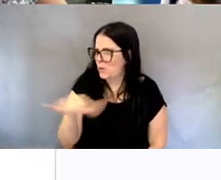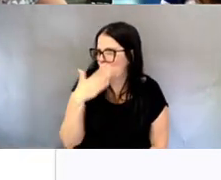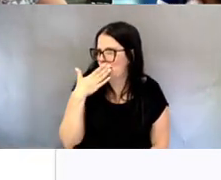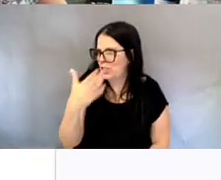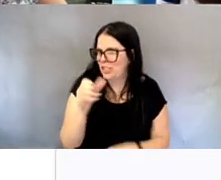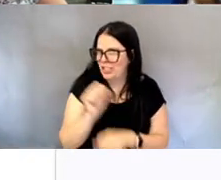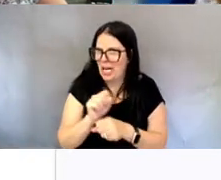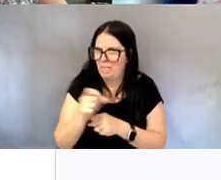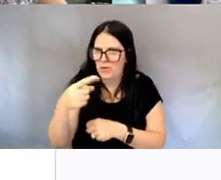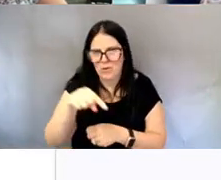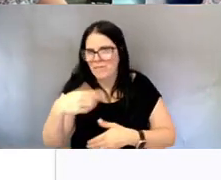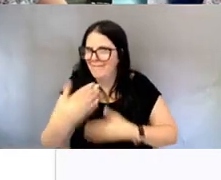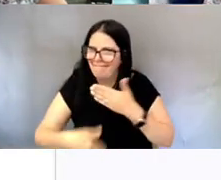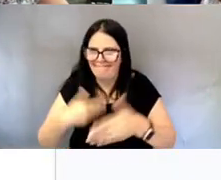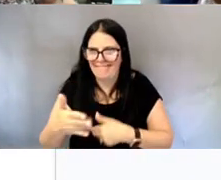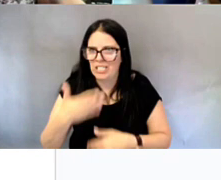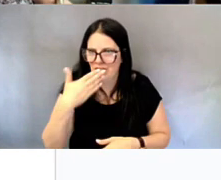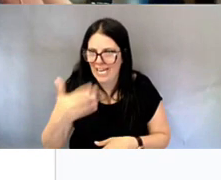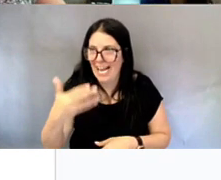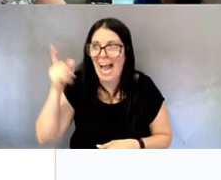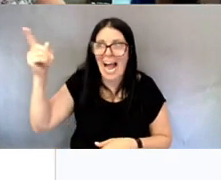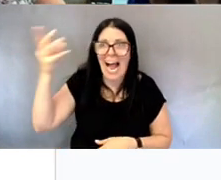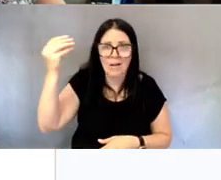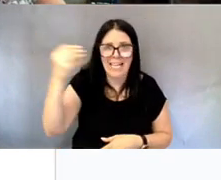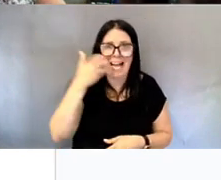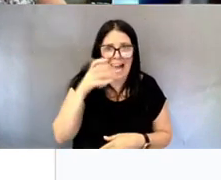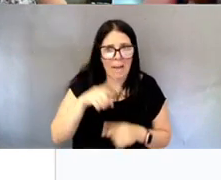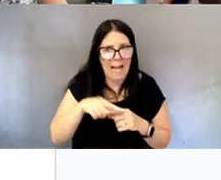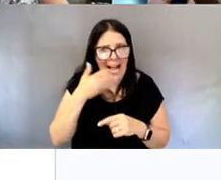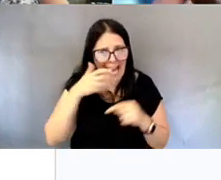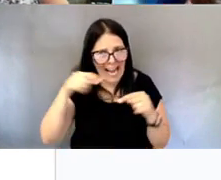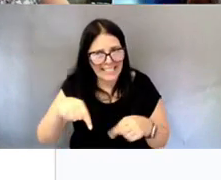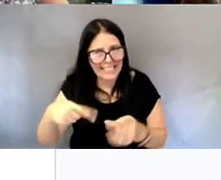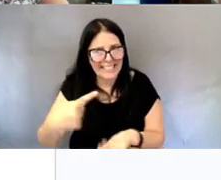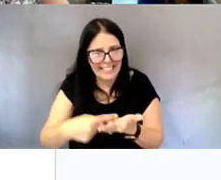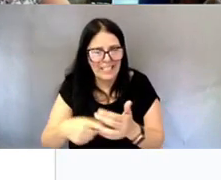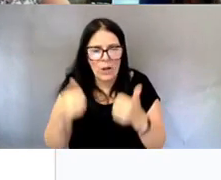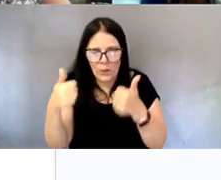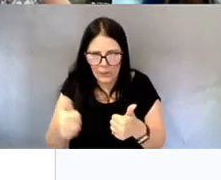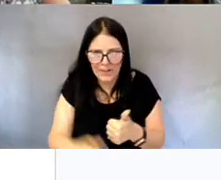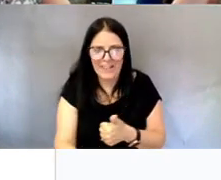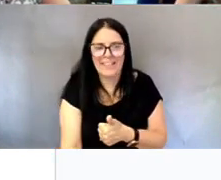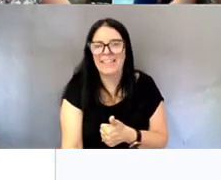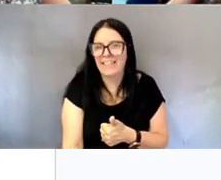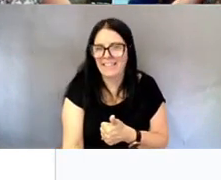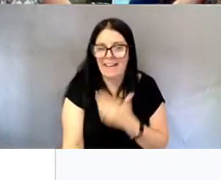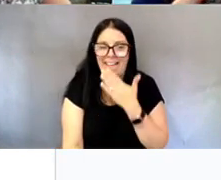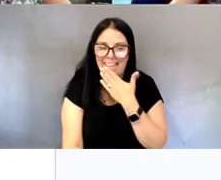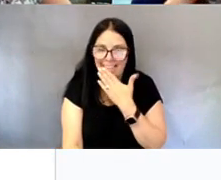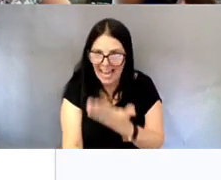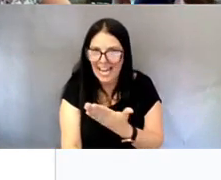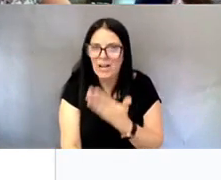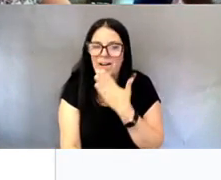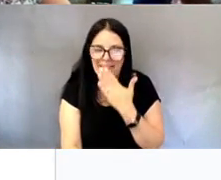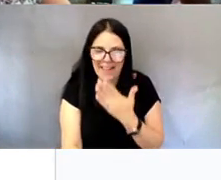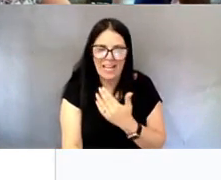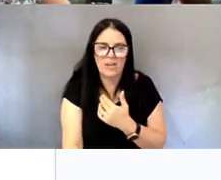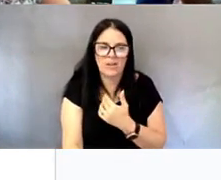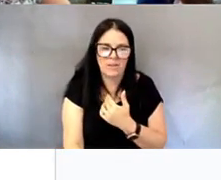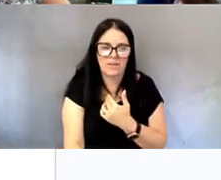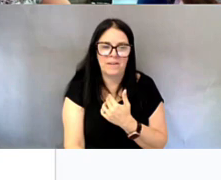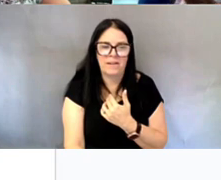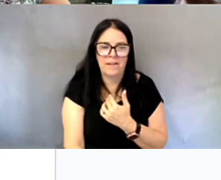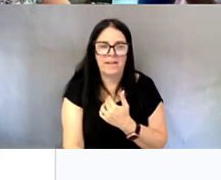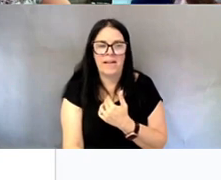on lot. fire. It's hot outside, but it's hot in here too. Woo. That's great. Thank you very much, everybody. So